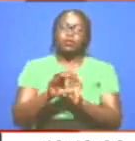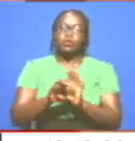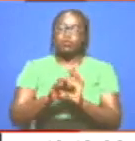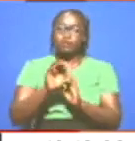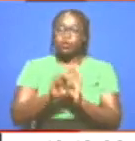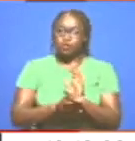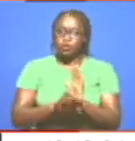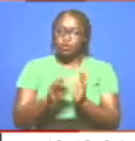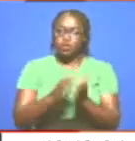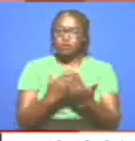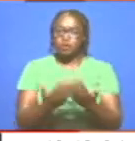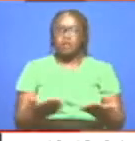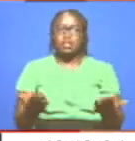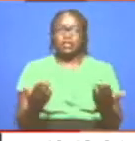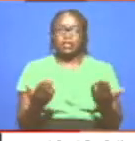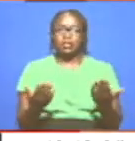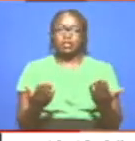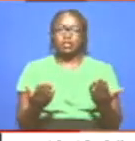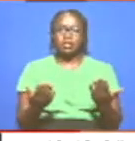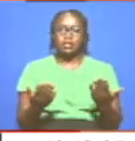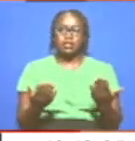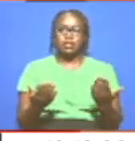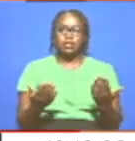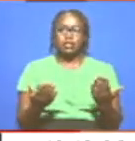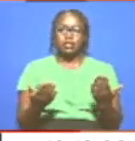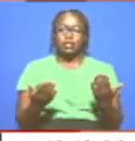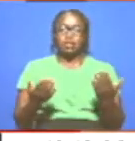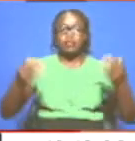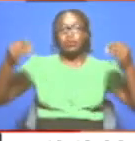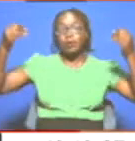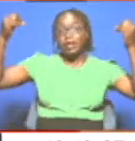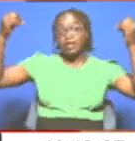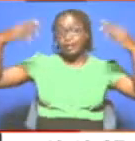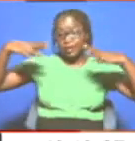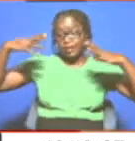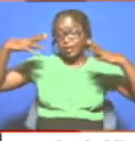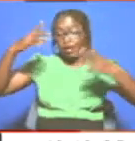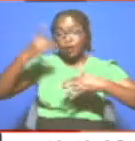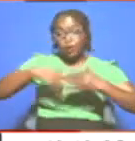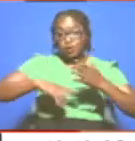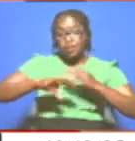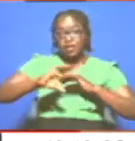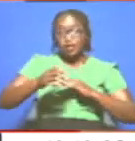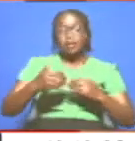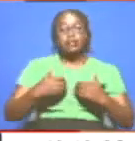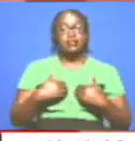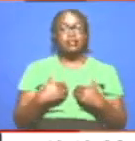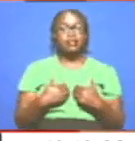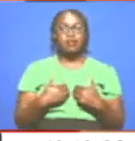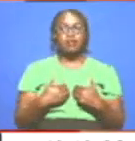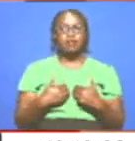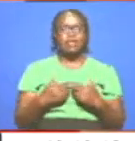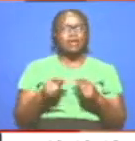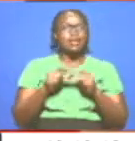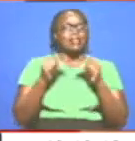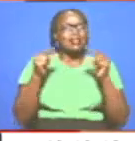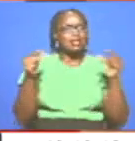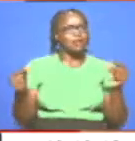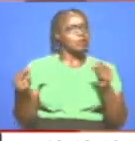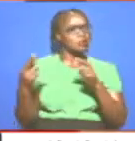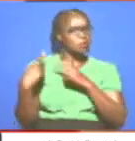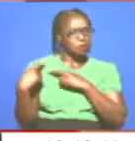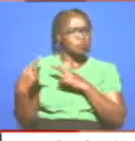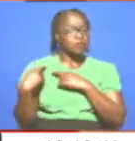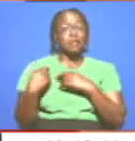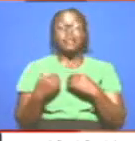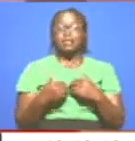some of the things that came clear was that counties have a huge role to play.